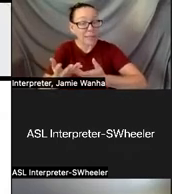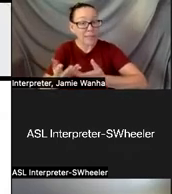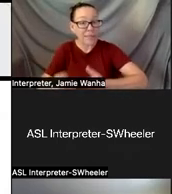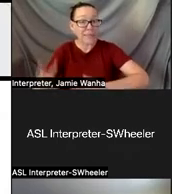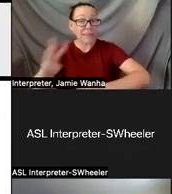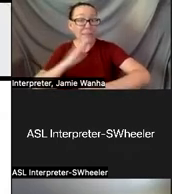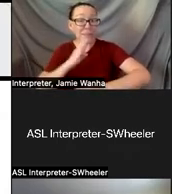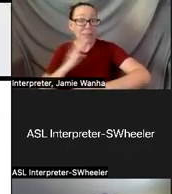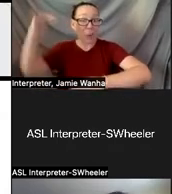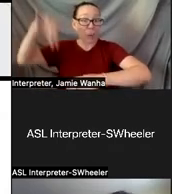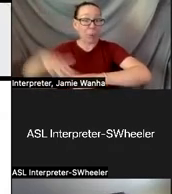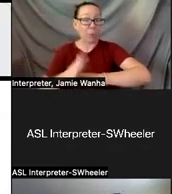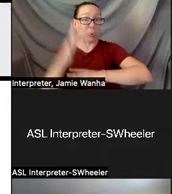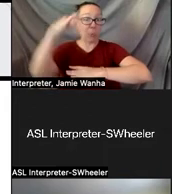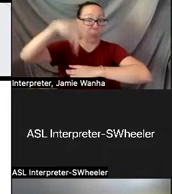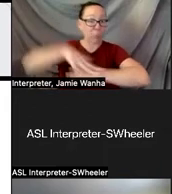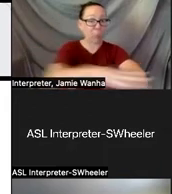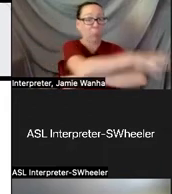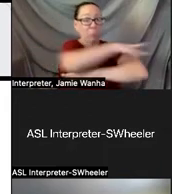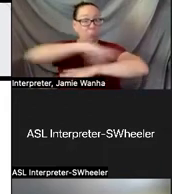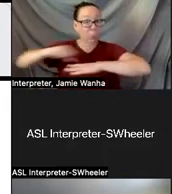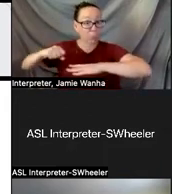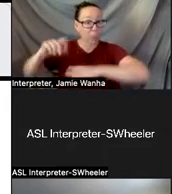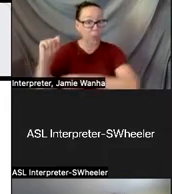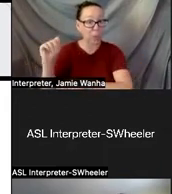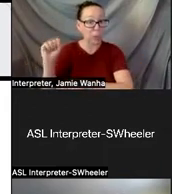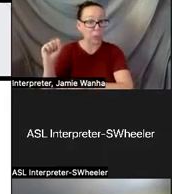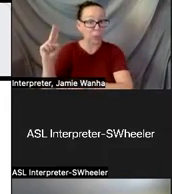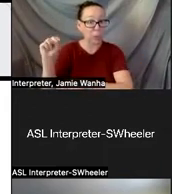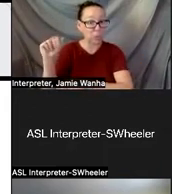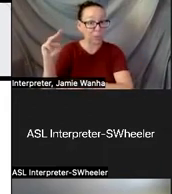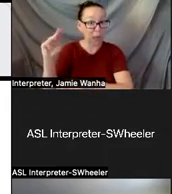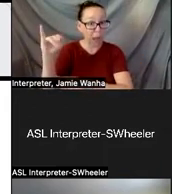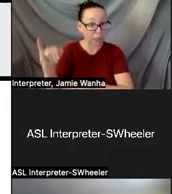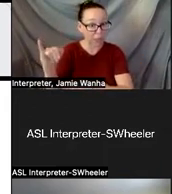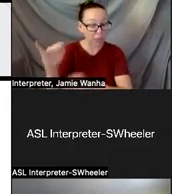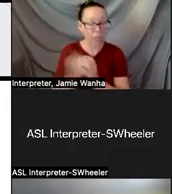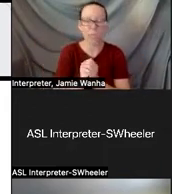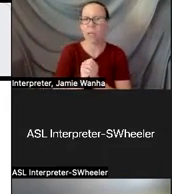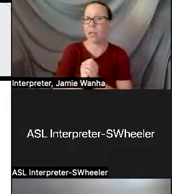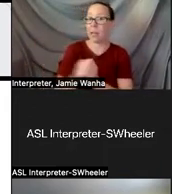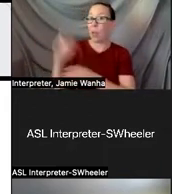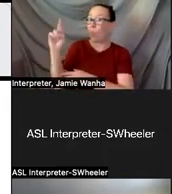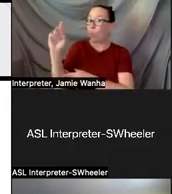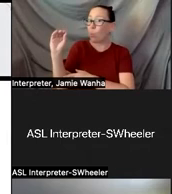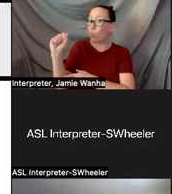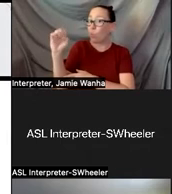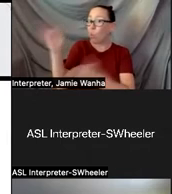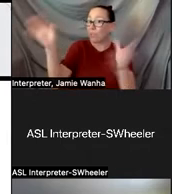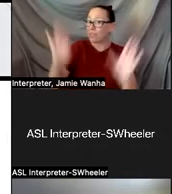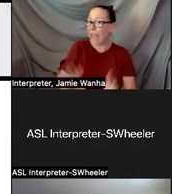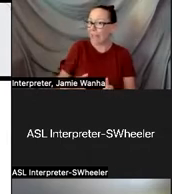in this study? The Rose Canyon Fault, yeah, to the best of my knowledge, of our knowledge, I don't think that has the capability